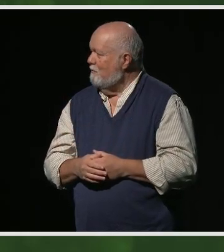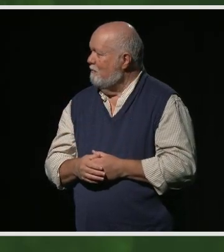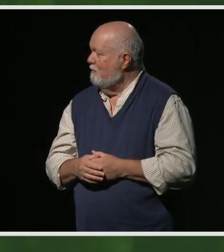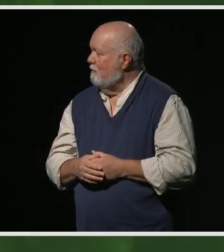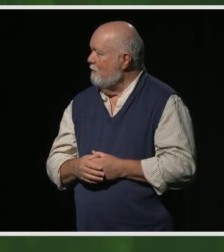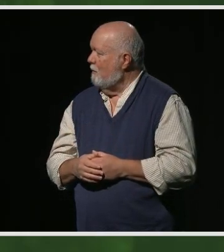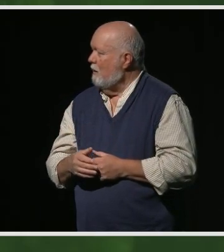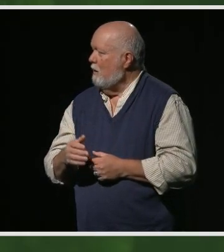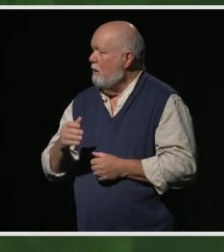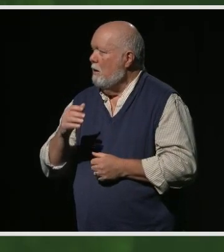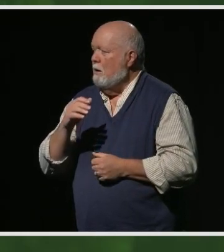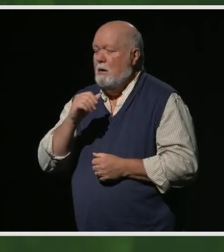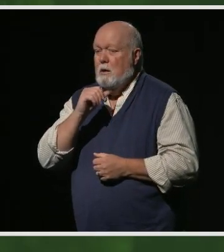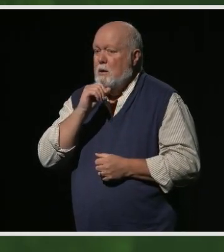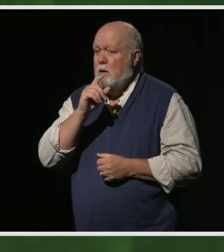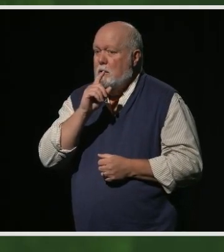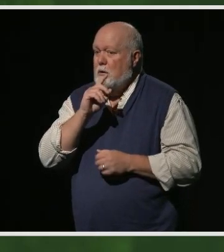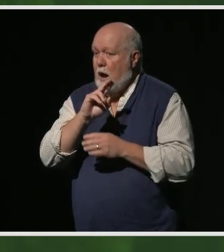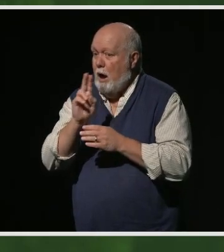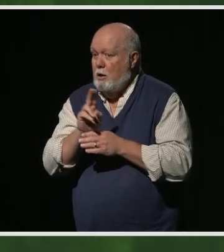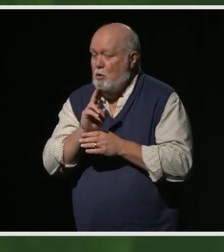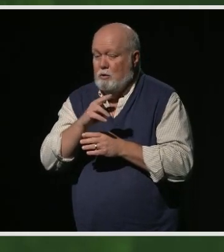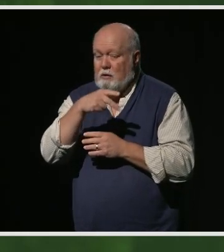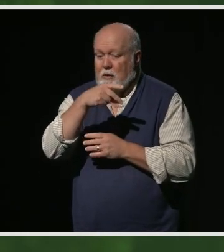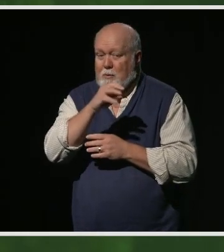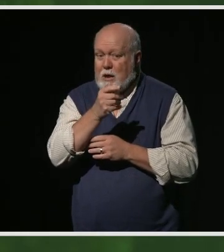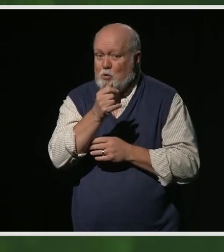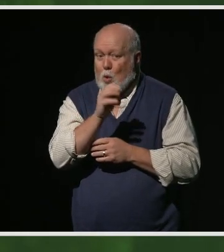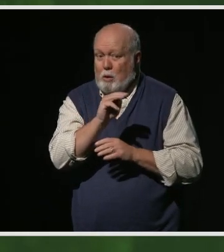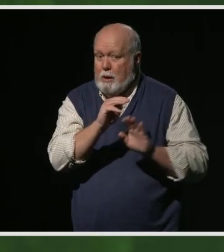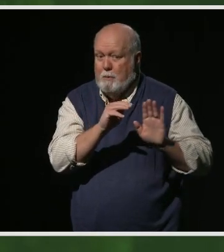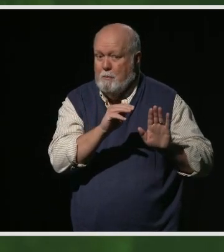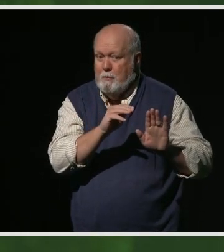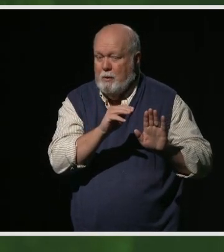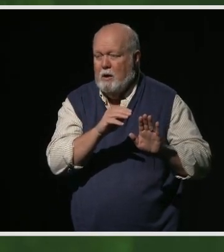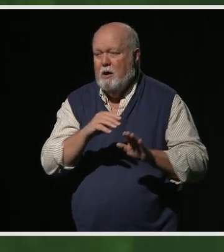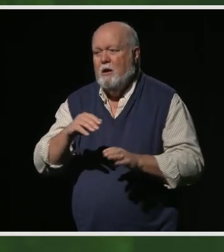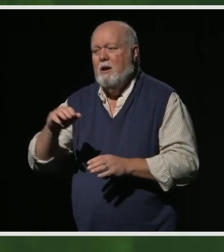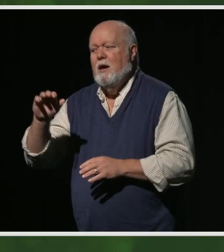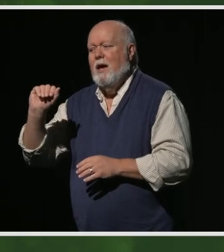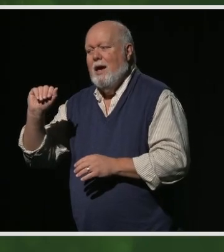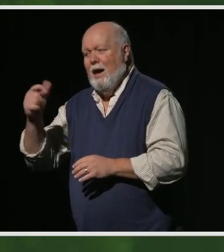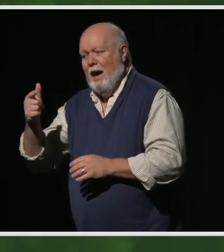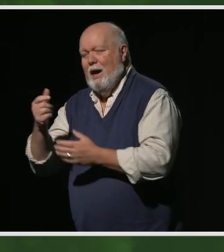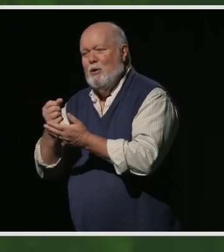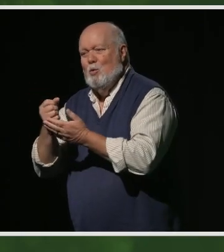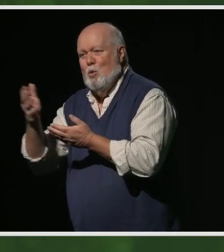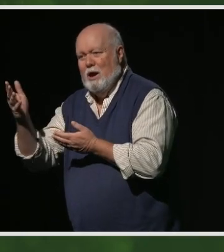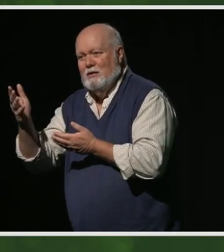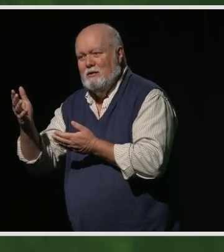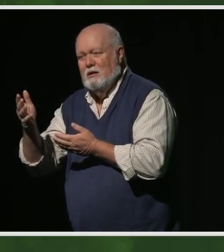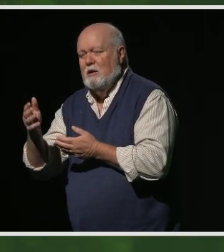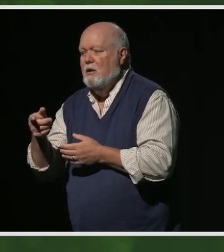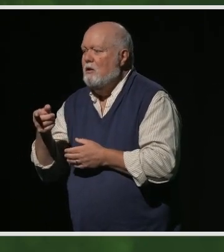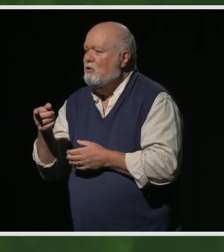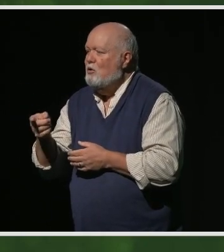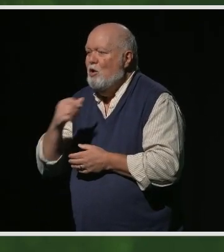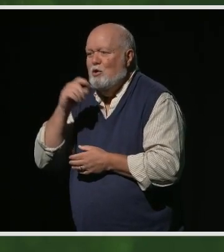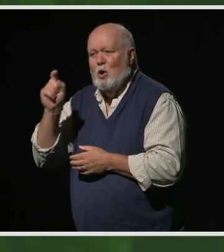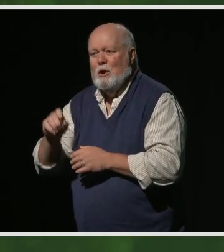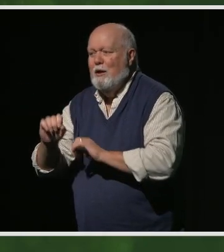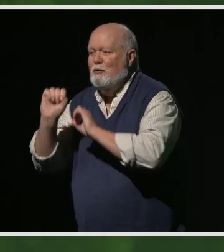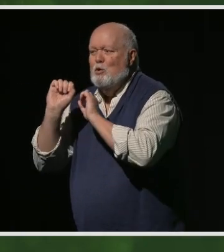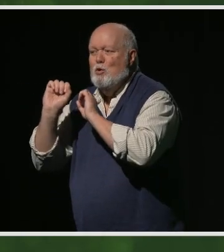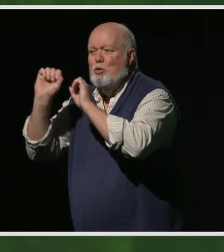So we're not using petroleum as a feedstock, we're using agri-food waste. So we divert biomass from going to the landfill. We have a